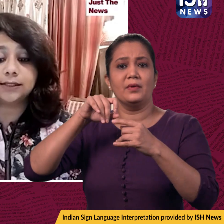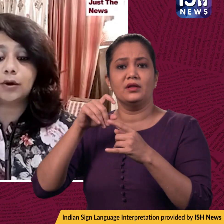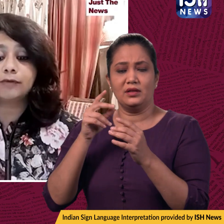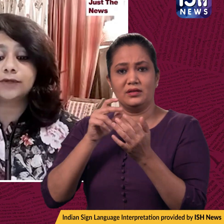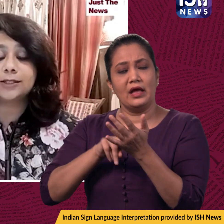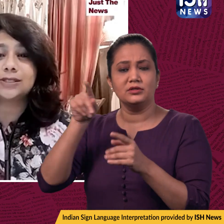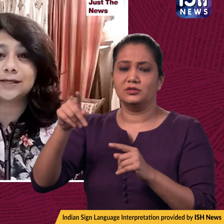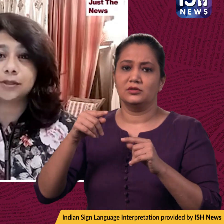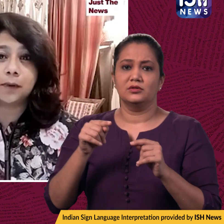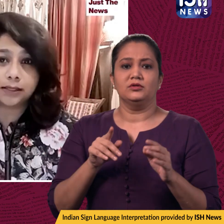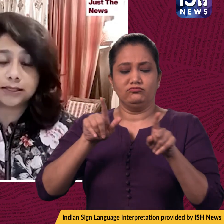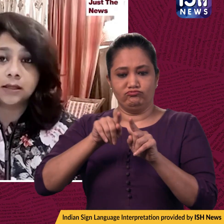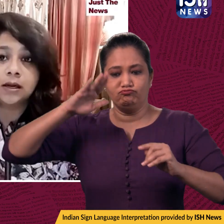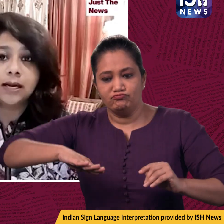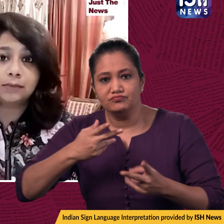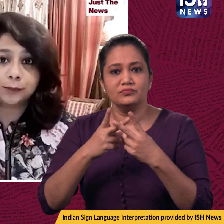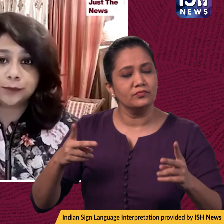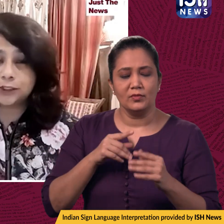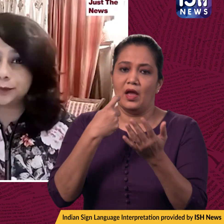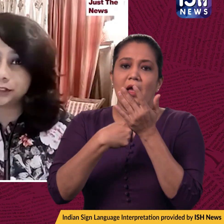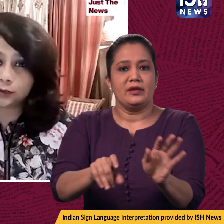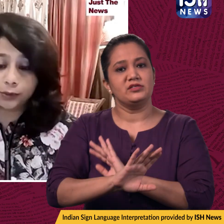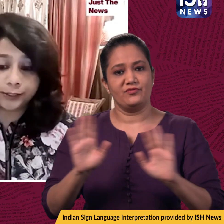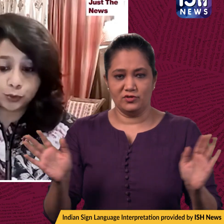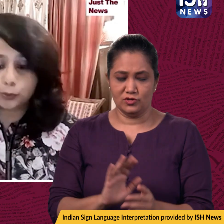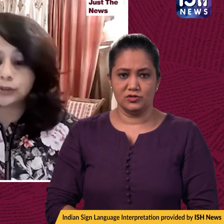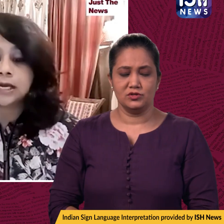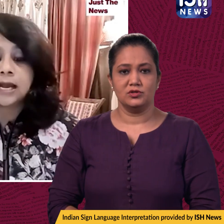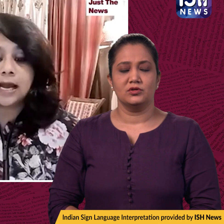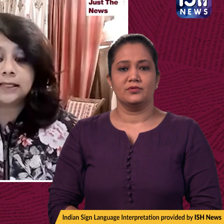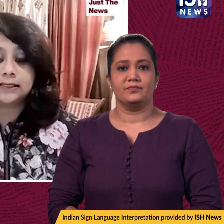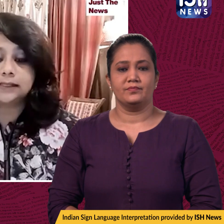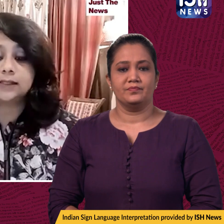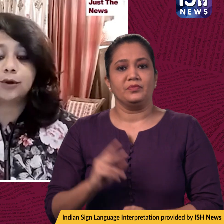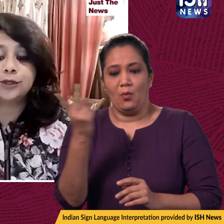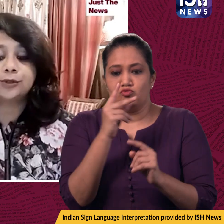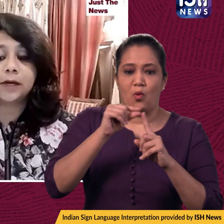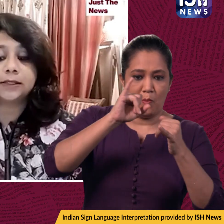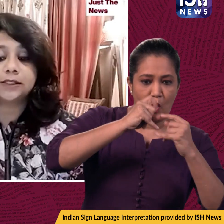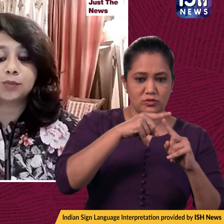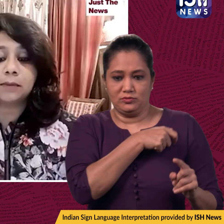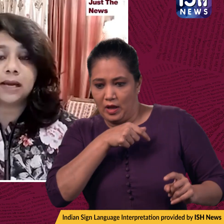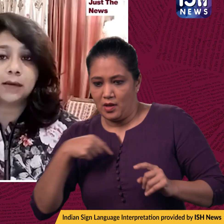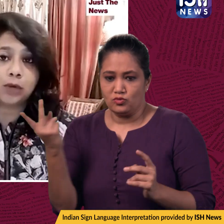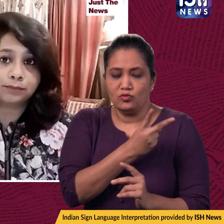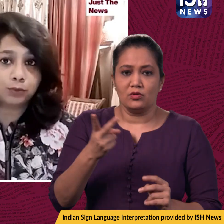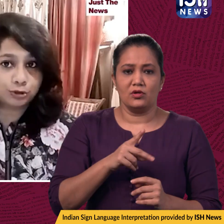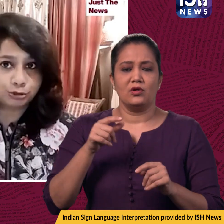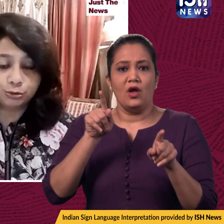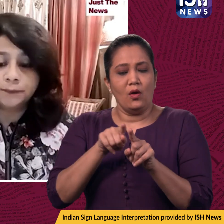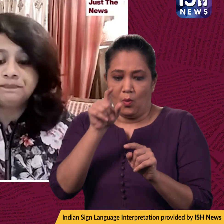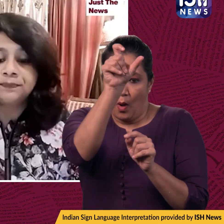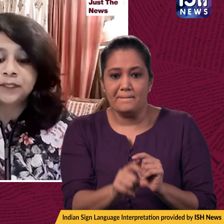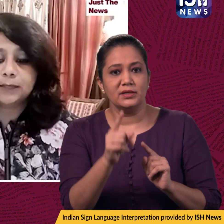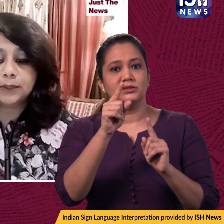as the leader of the legislature party in Madhya Pradesh because he was holding 2 posts, and this is according to the party's one man, one